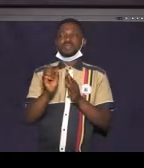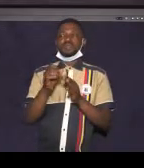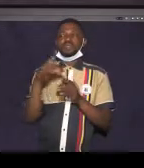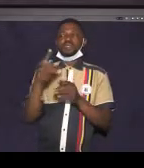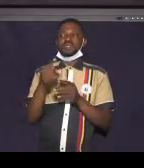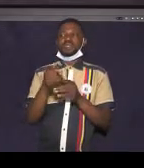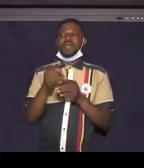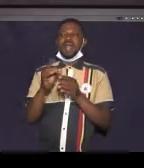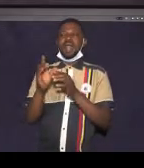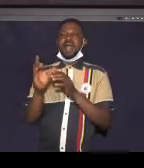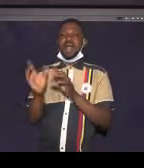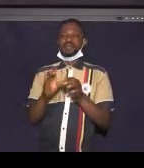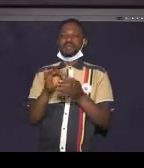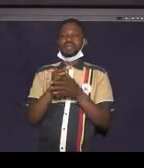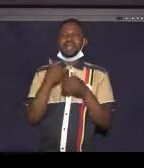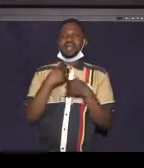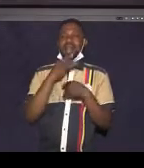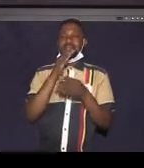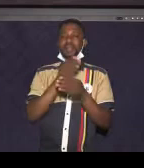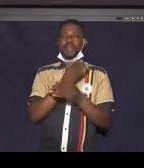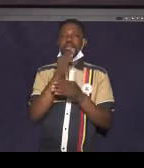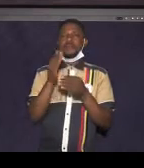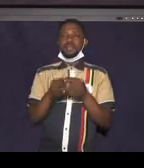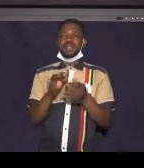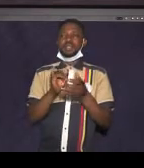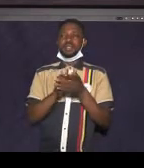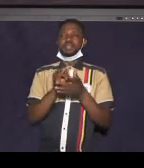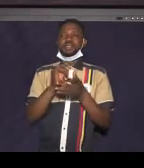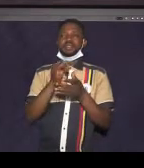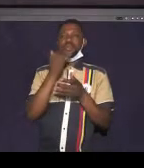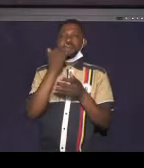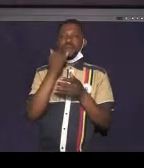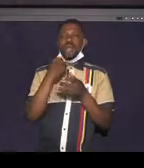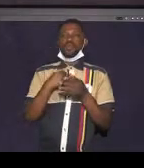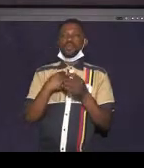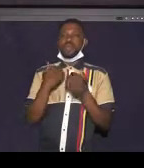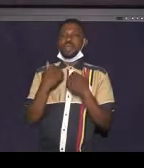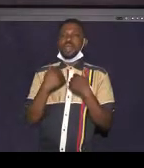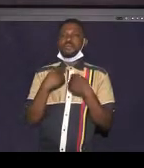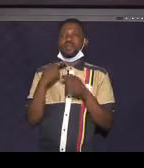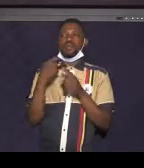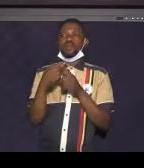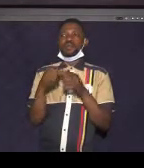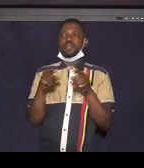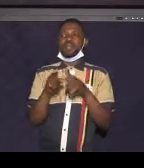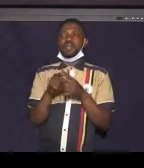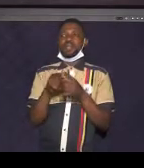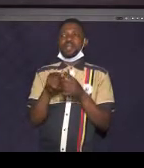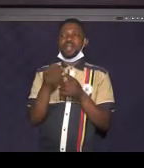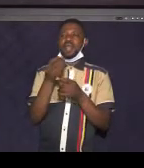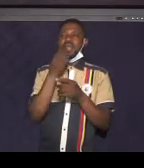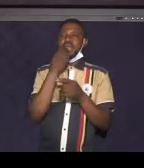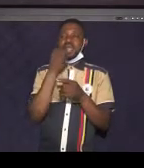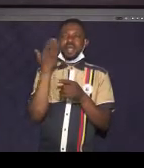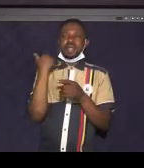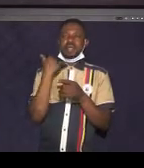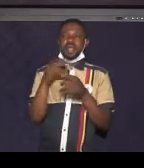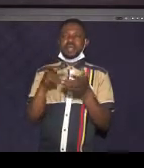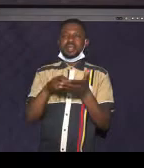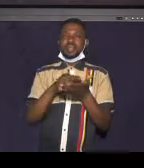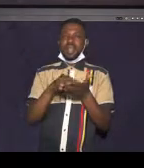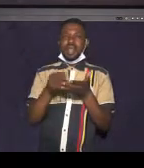that has been completed. That is where we have words like ate, danced,